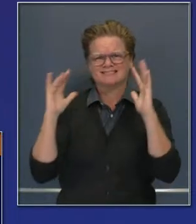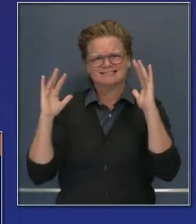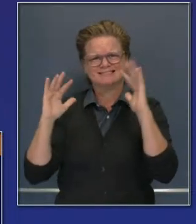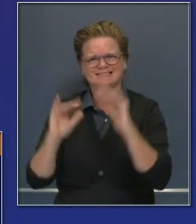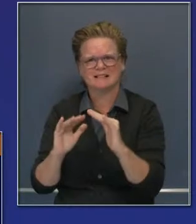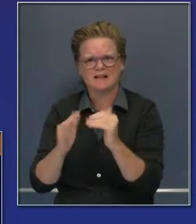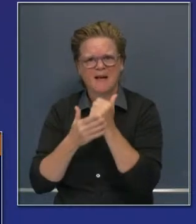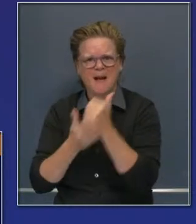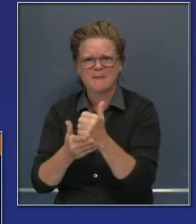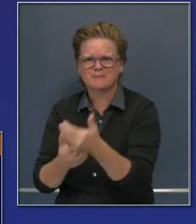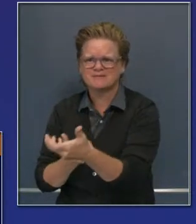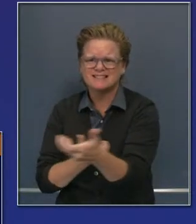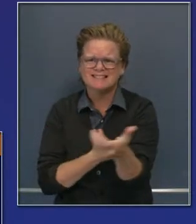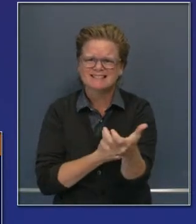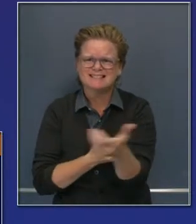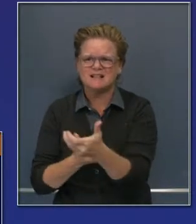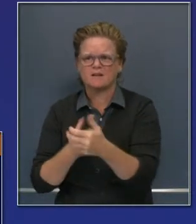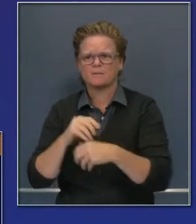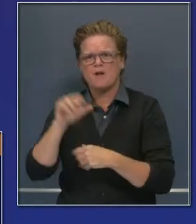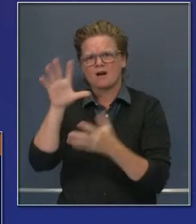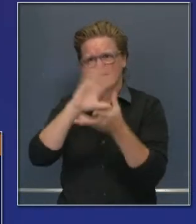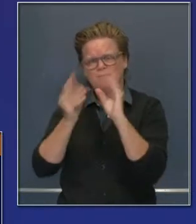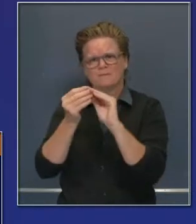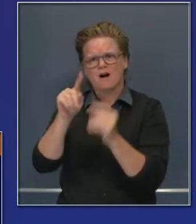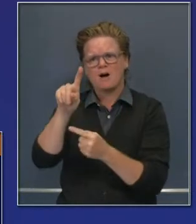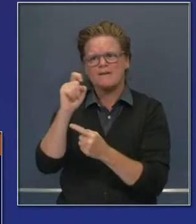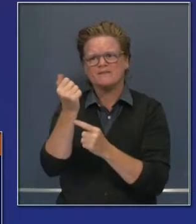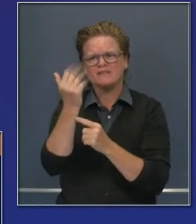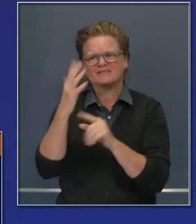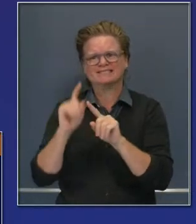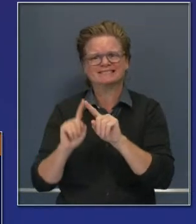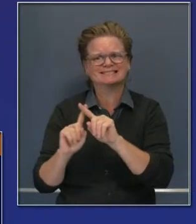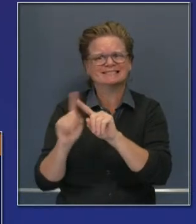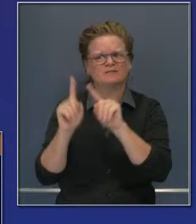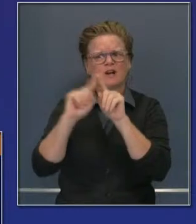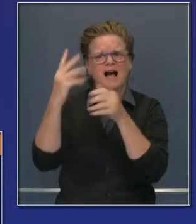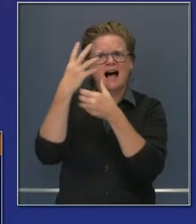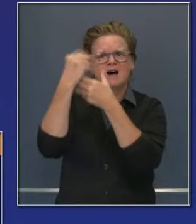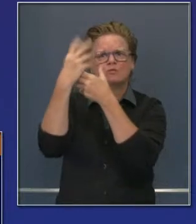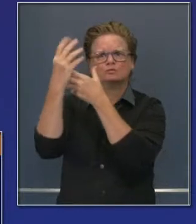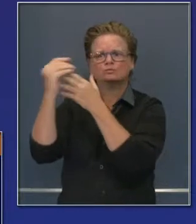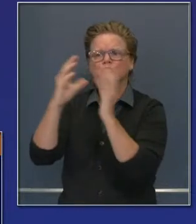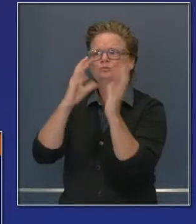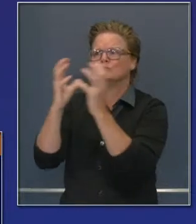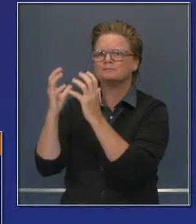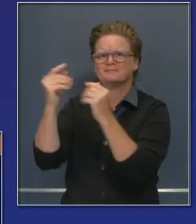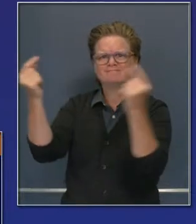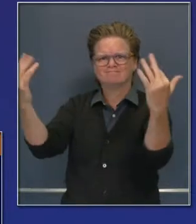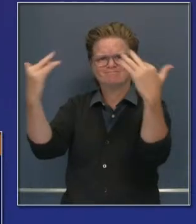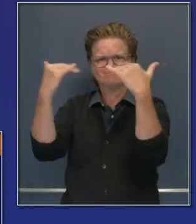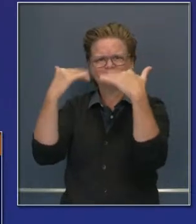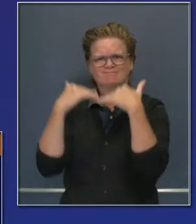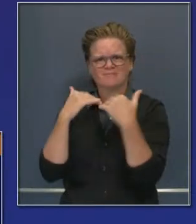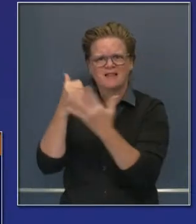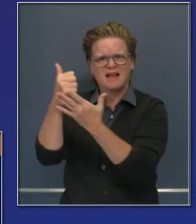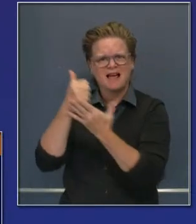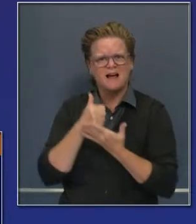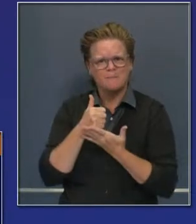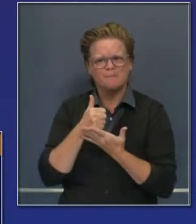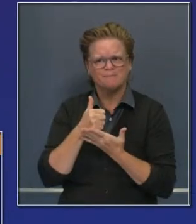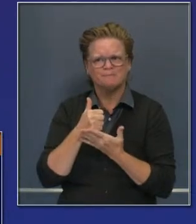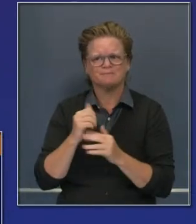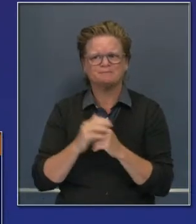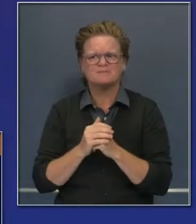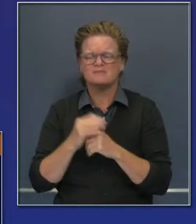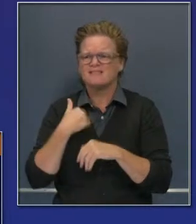mutual aid states are helping either the National Guard or CAL FIRE directly, and we're putting all the resources we